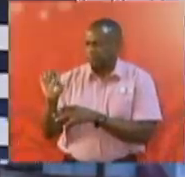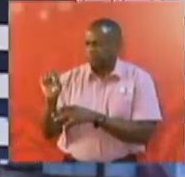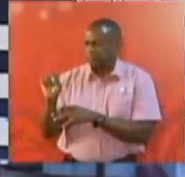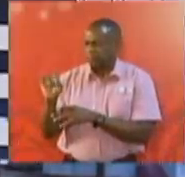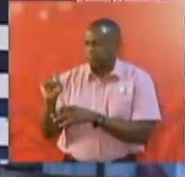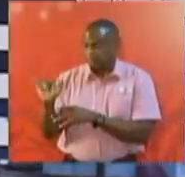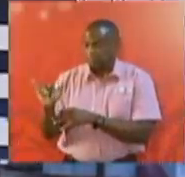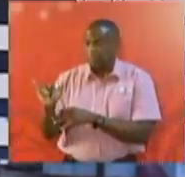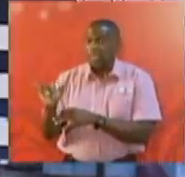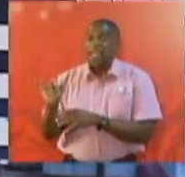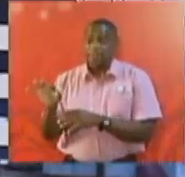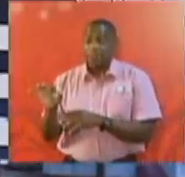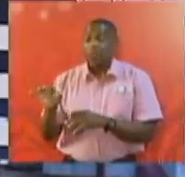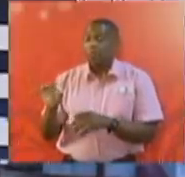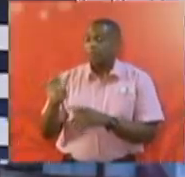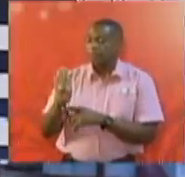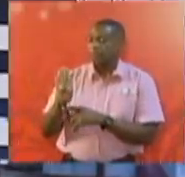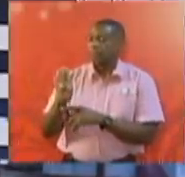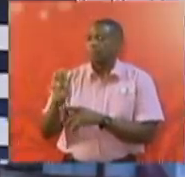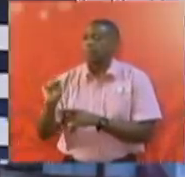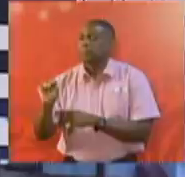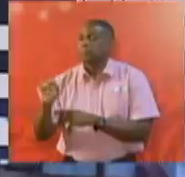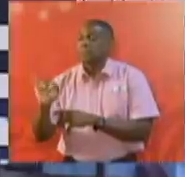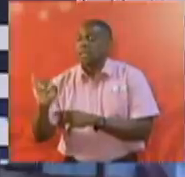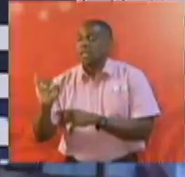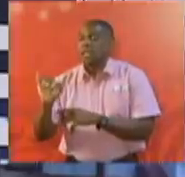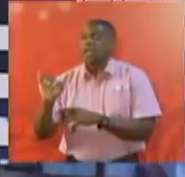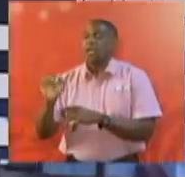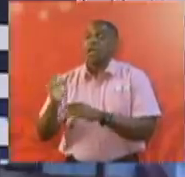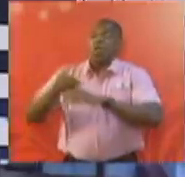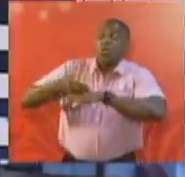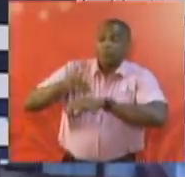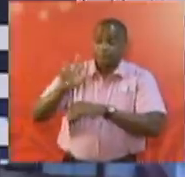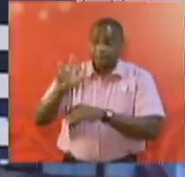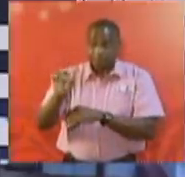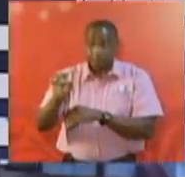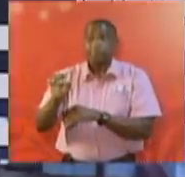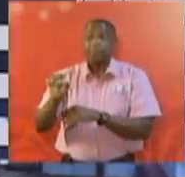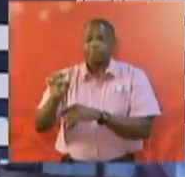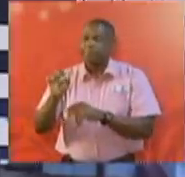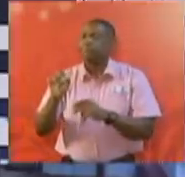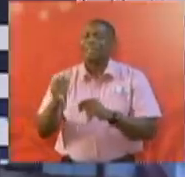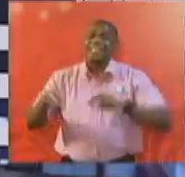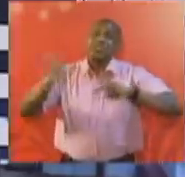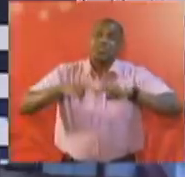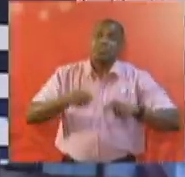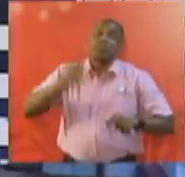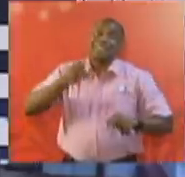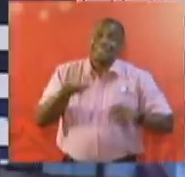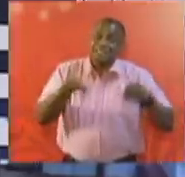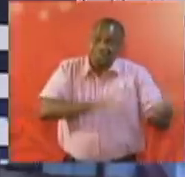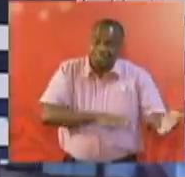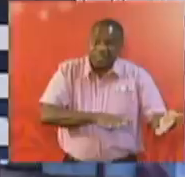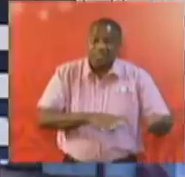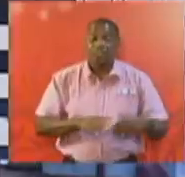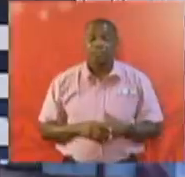increases your chances of dying as one of the comorbidities if you end up in ICU. Alcohol